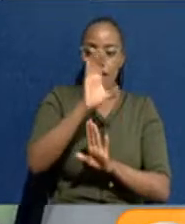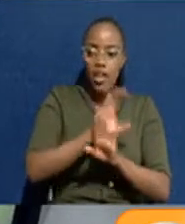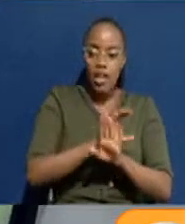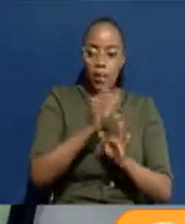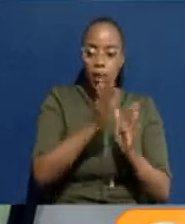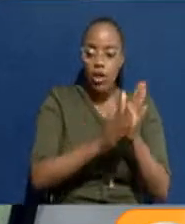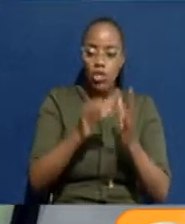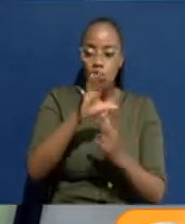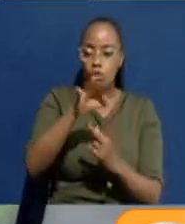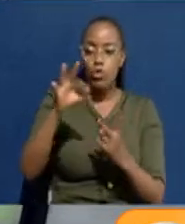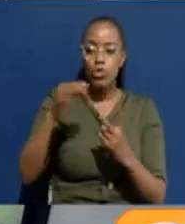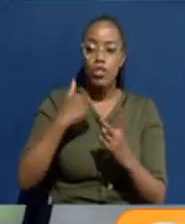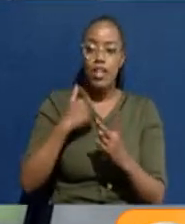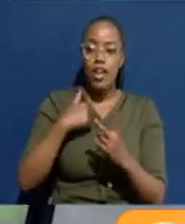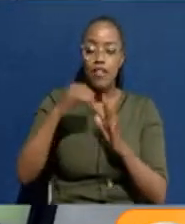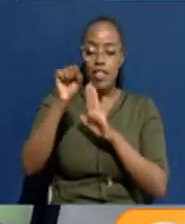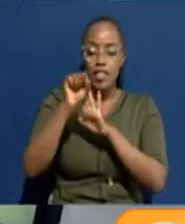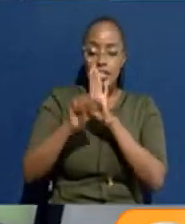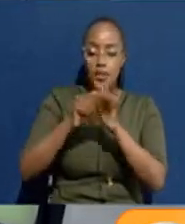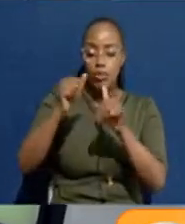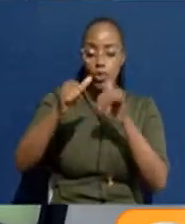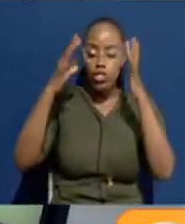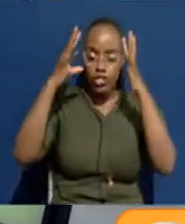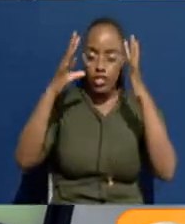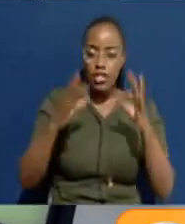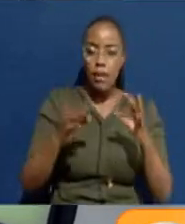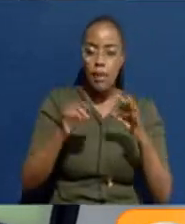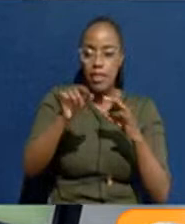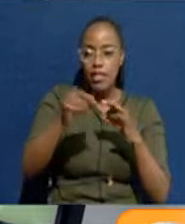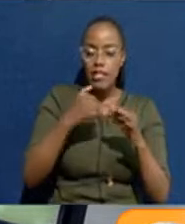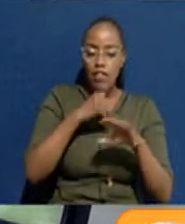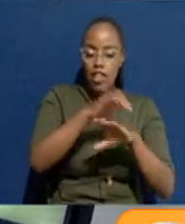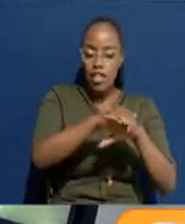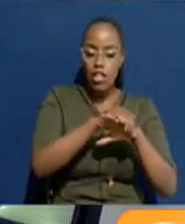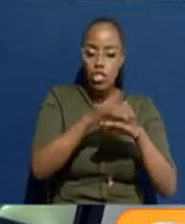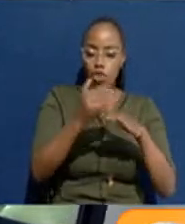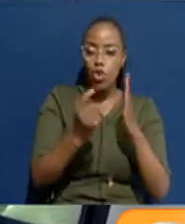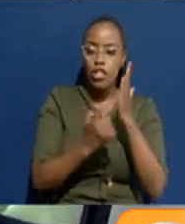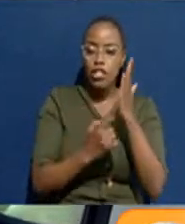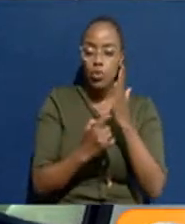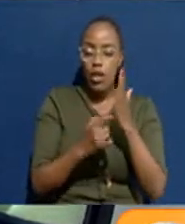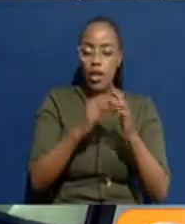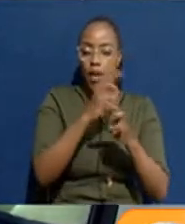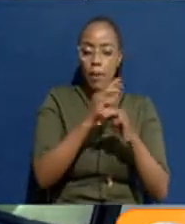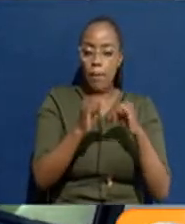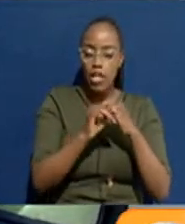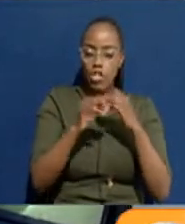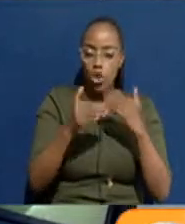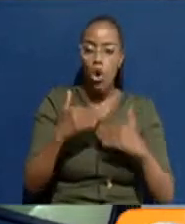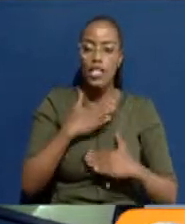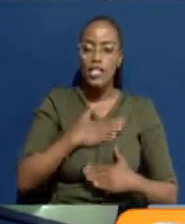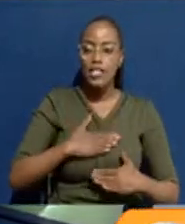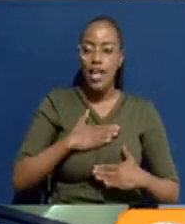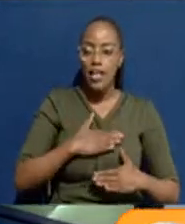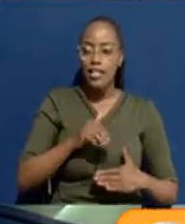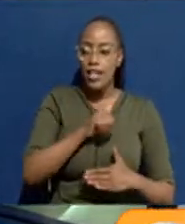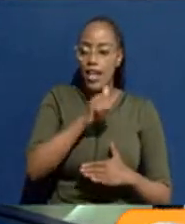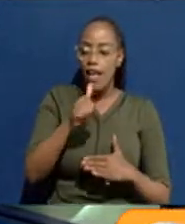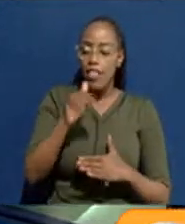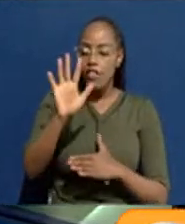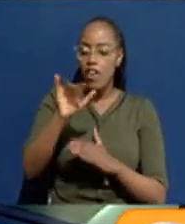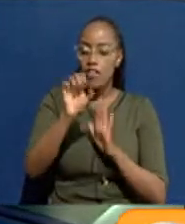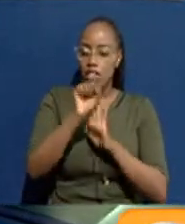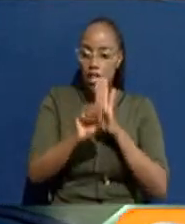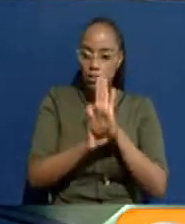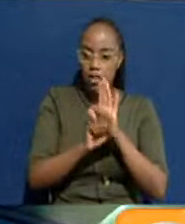will be options in subjects to determine career choices. E.g., you either take English or Kiswahili, maths or science in any other five subjects. That